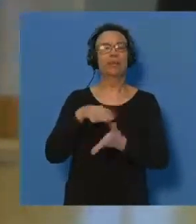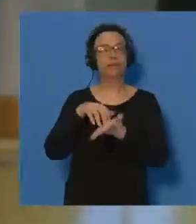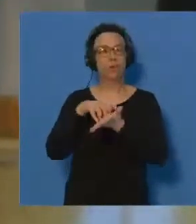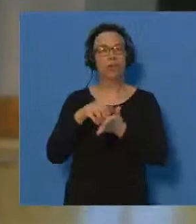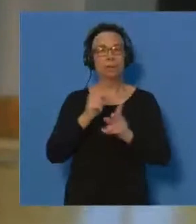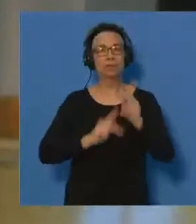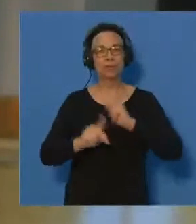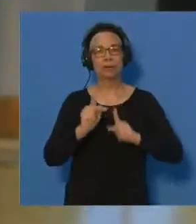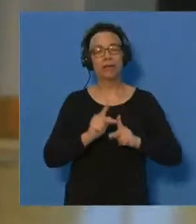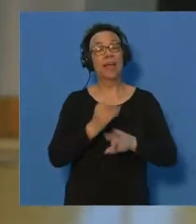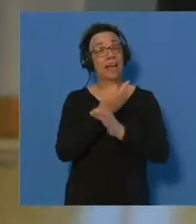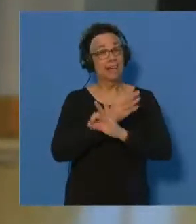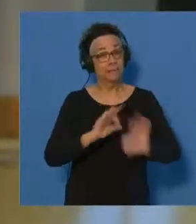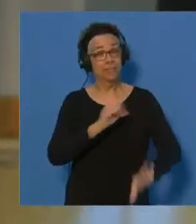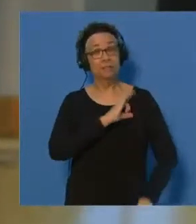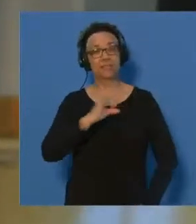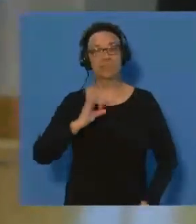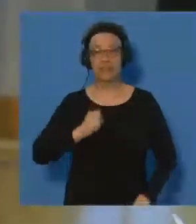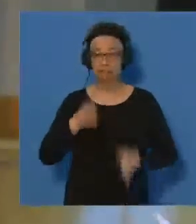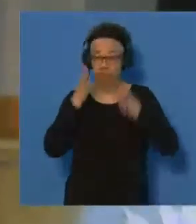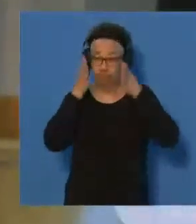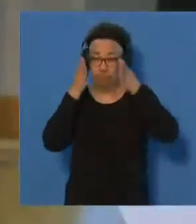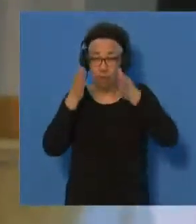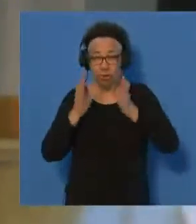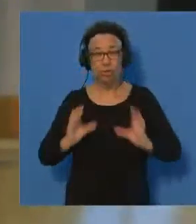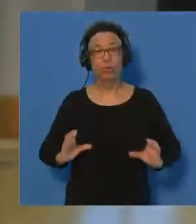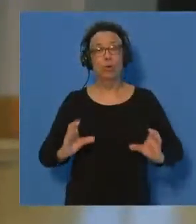home staff to focus on other critical work.